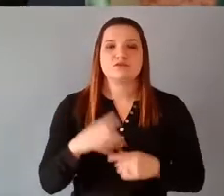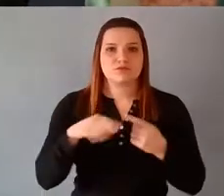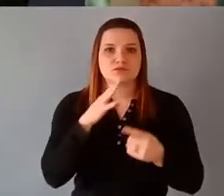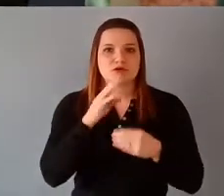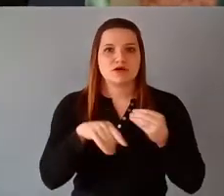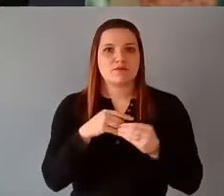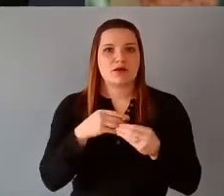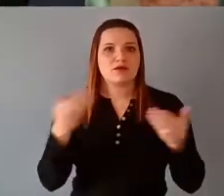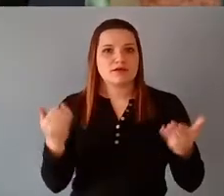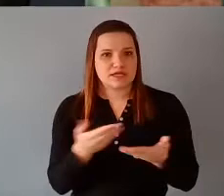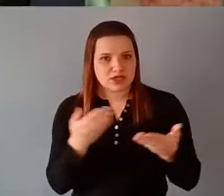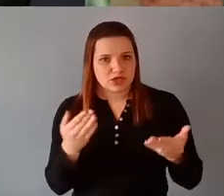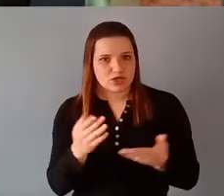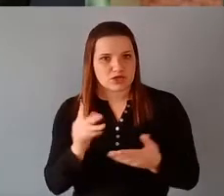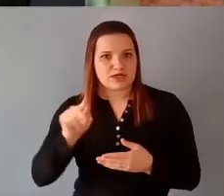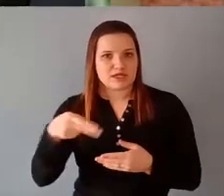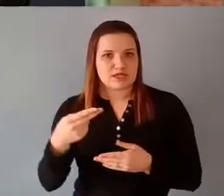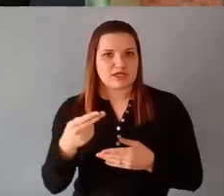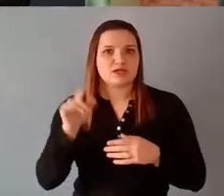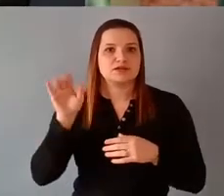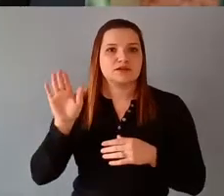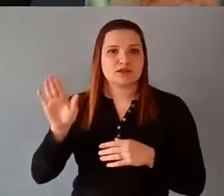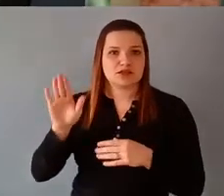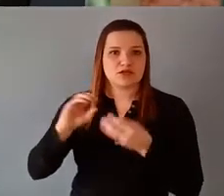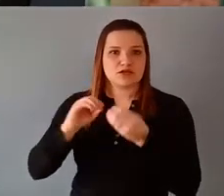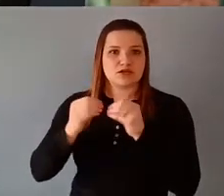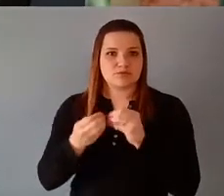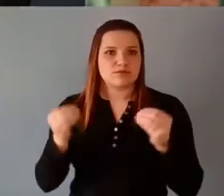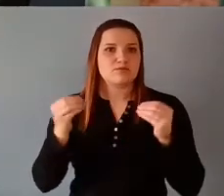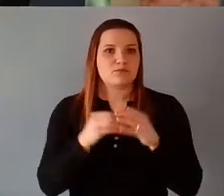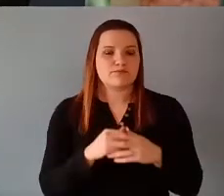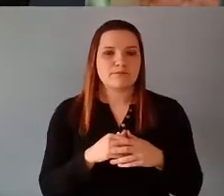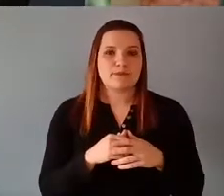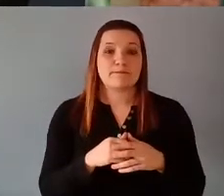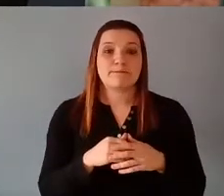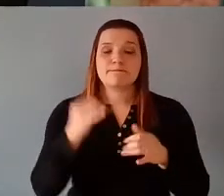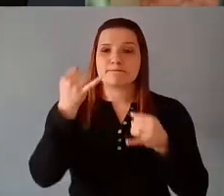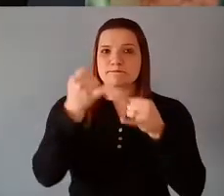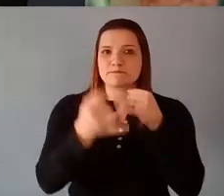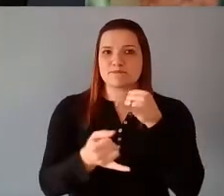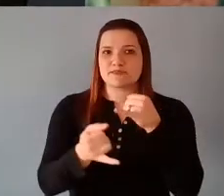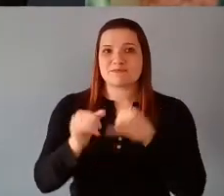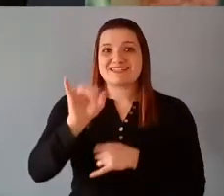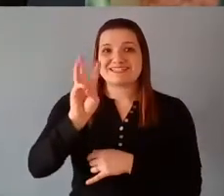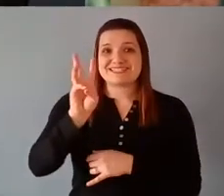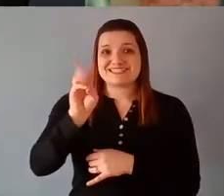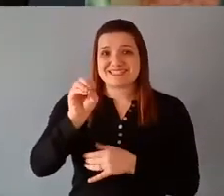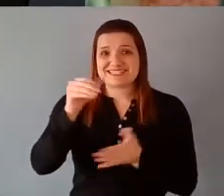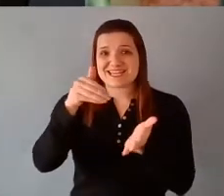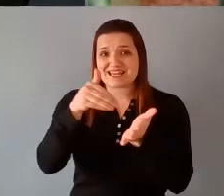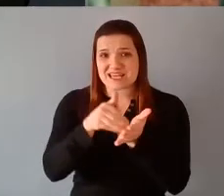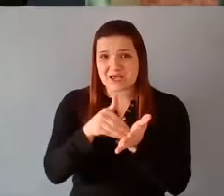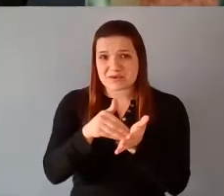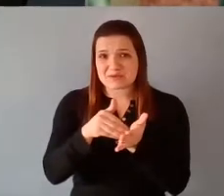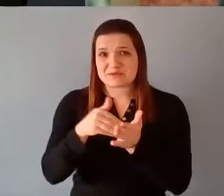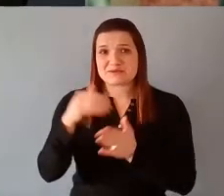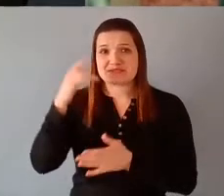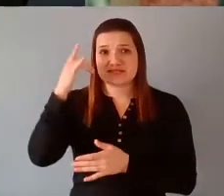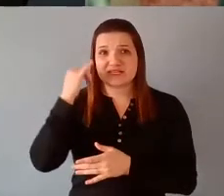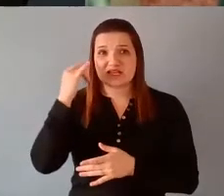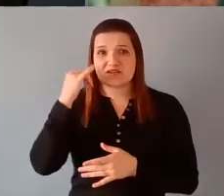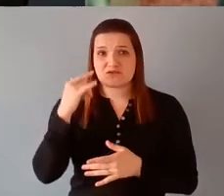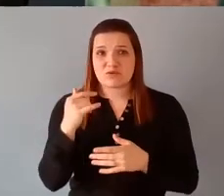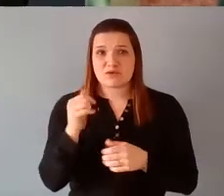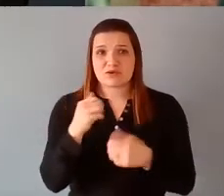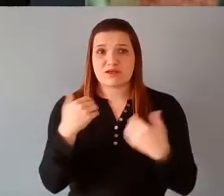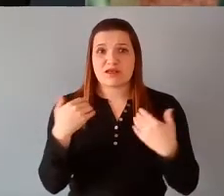even more pronounced. And then lastly, just over 60,000 California healthcare workers have contracted